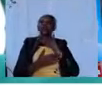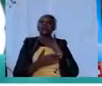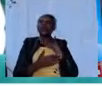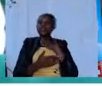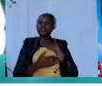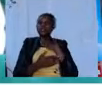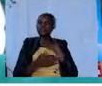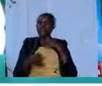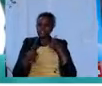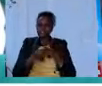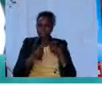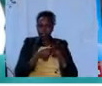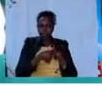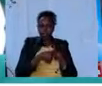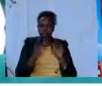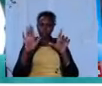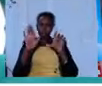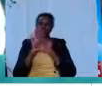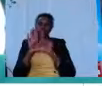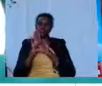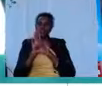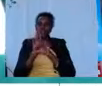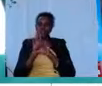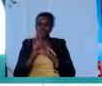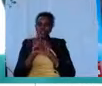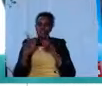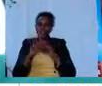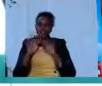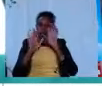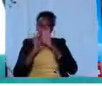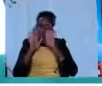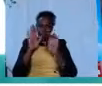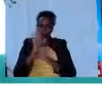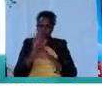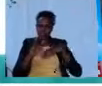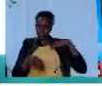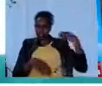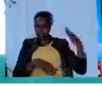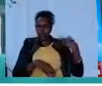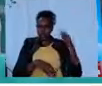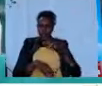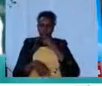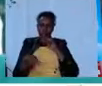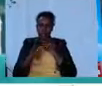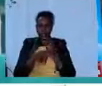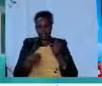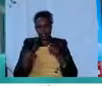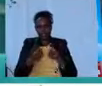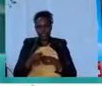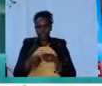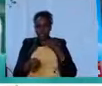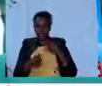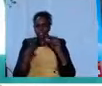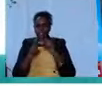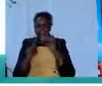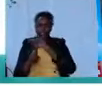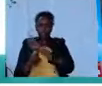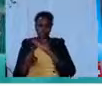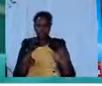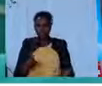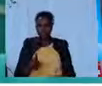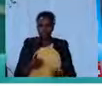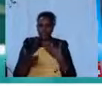his decrees, his laws, and his commands always." Brothers and sisters, this is the word of the